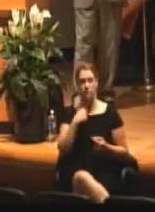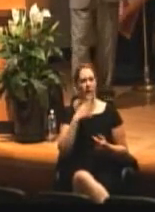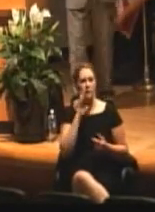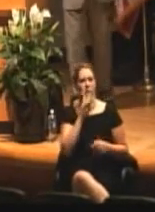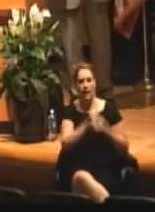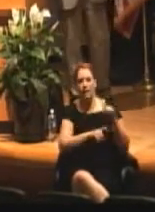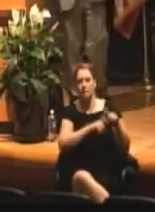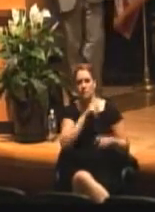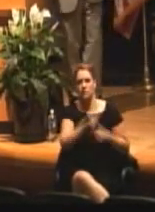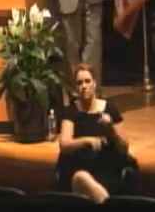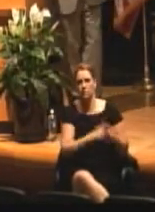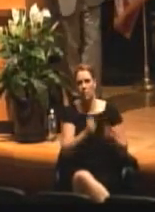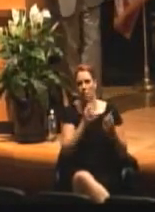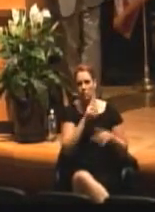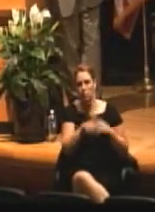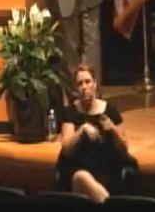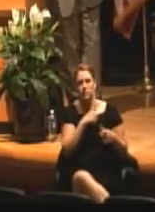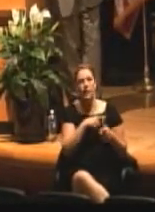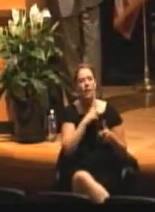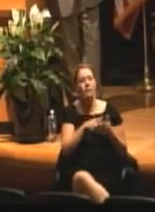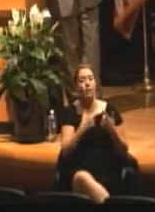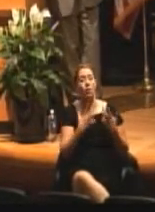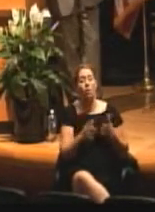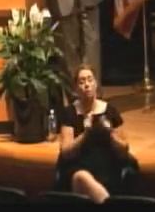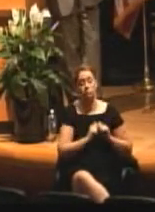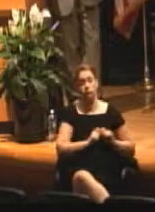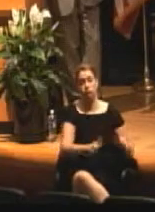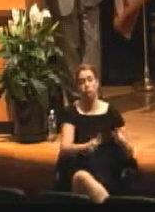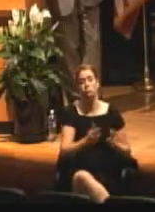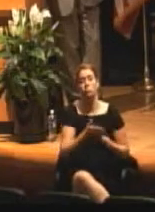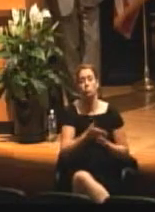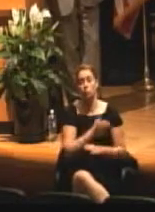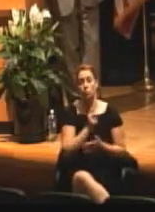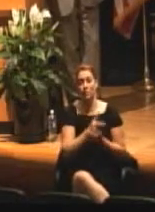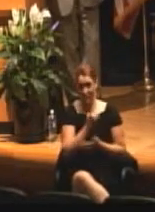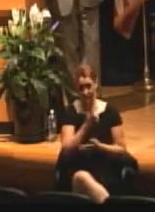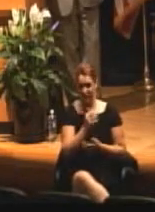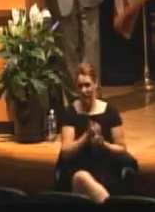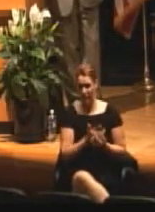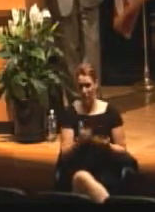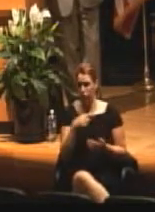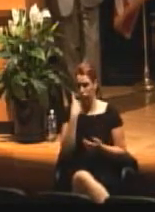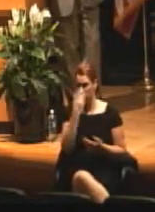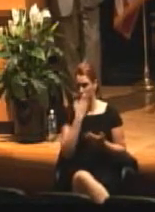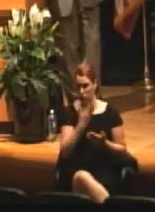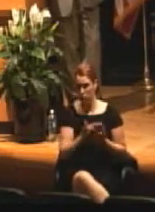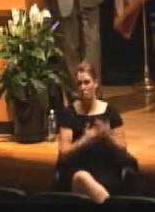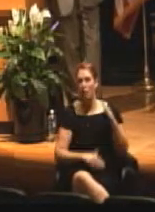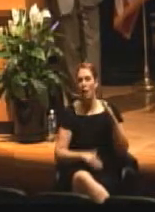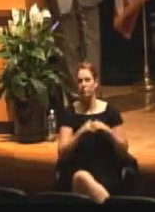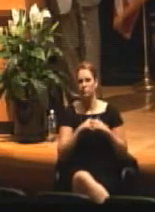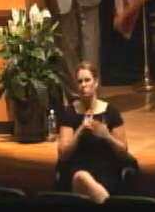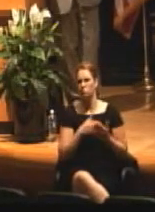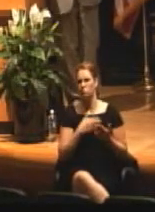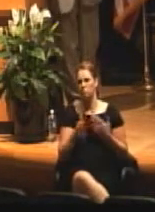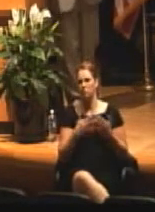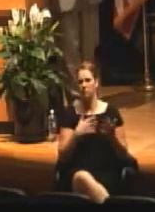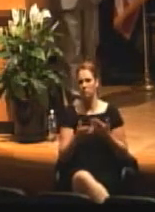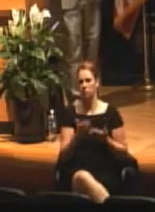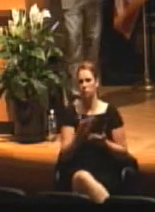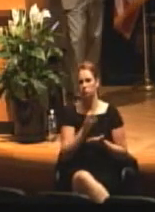together, and then I'll issue that pre-approval, you know, as long as everything looks good, up to whatever dollar amount, you know, you're comfortable